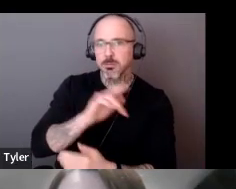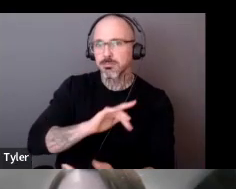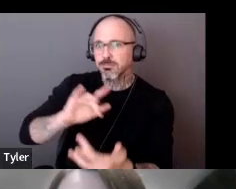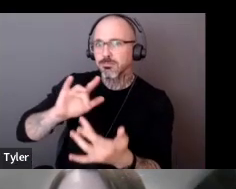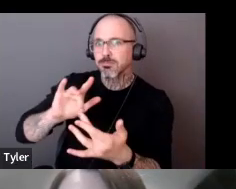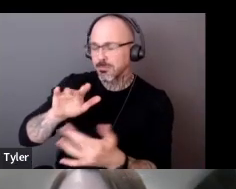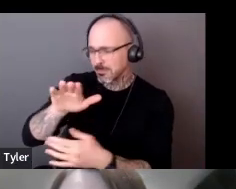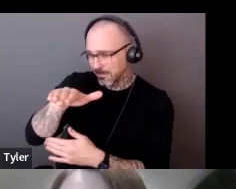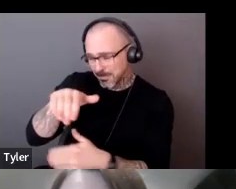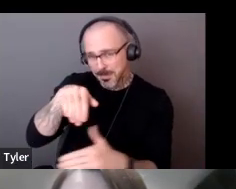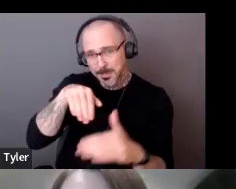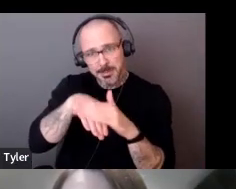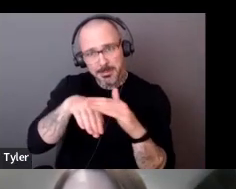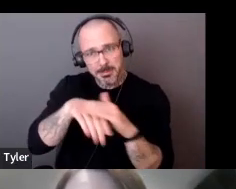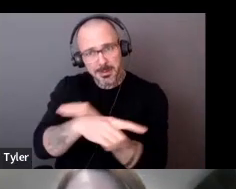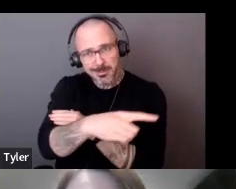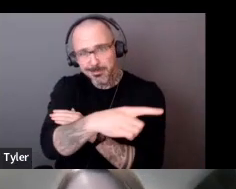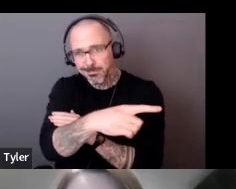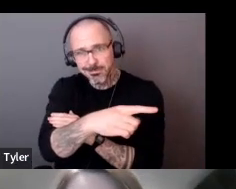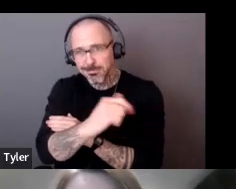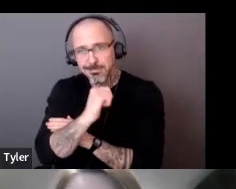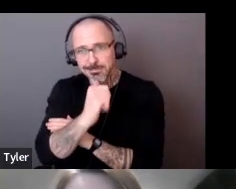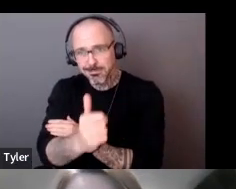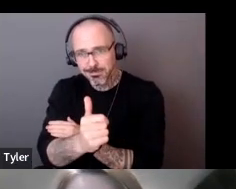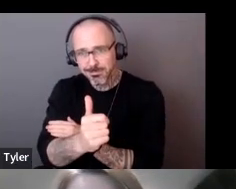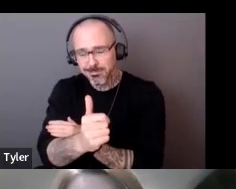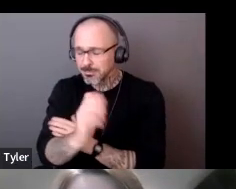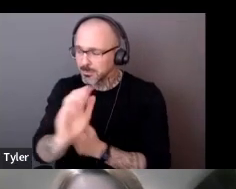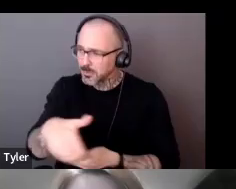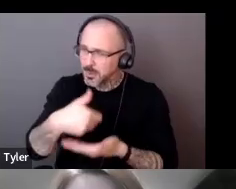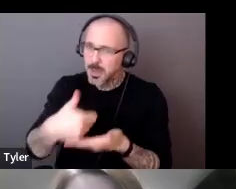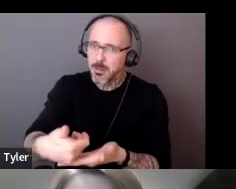for someone that is having issues with